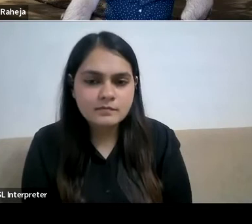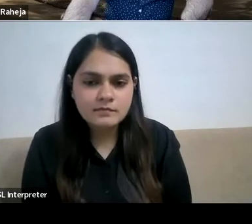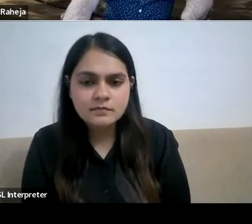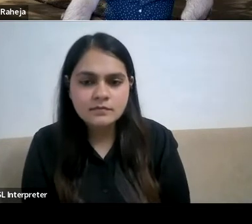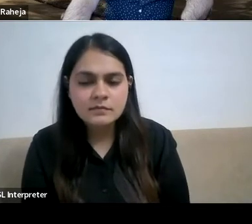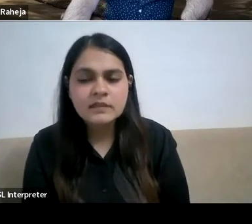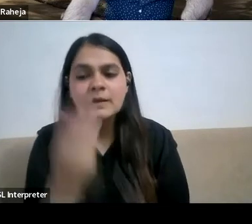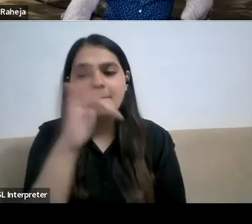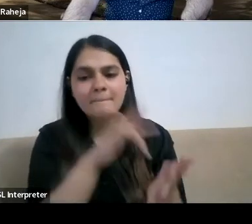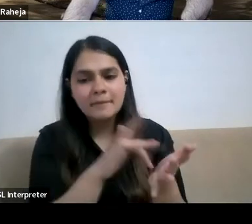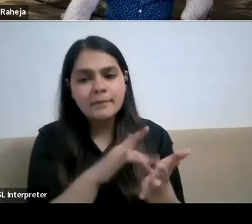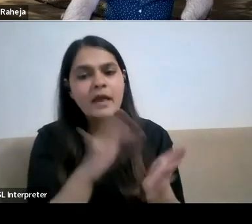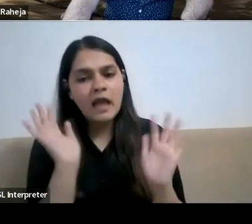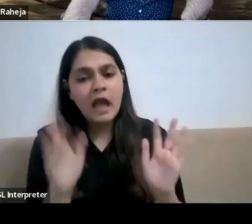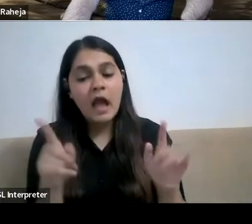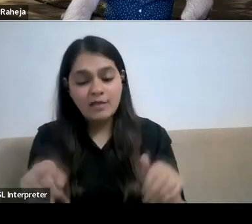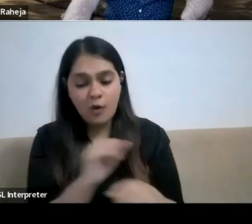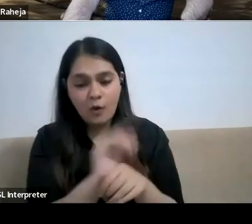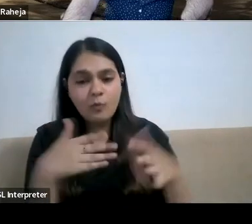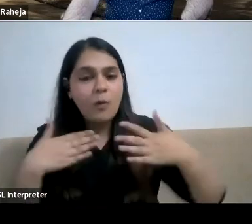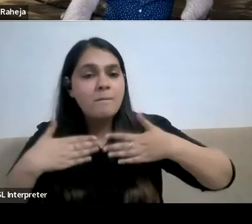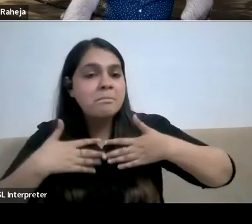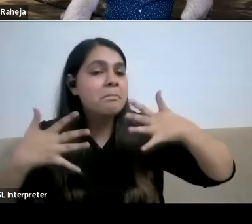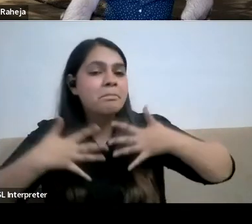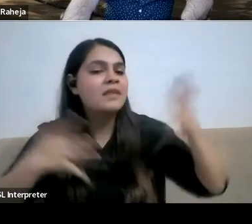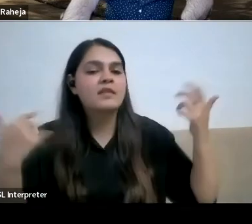twice, but of course since COVID we haven't been able to do a massive one.